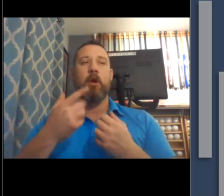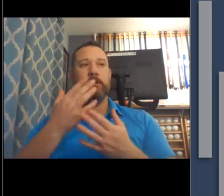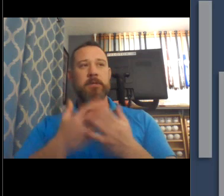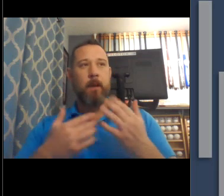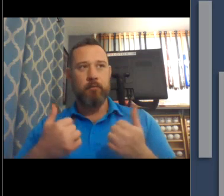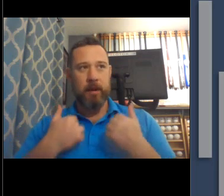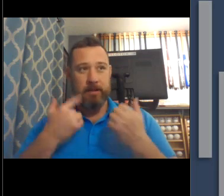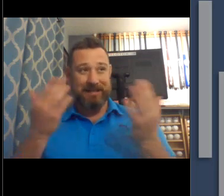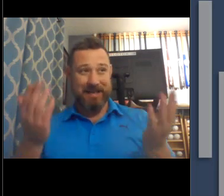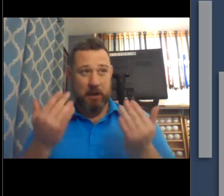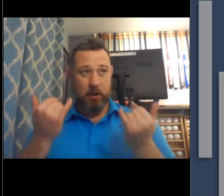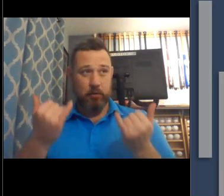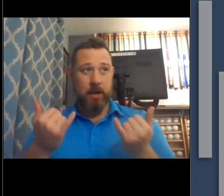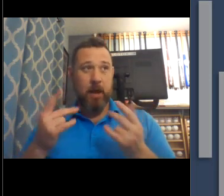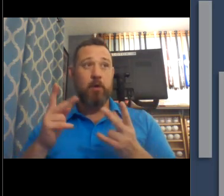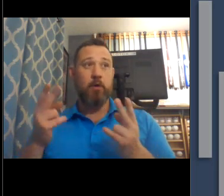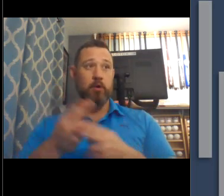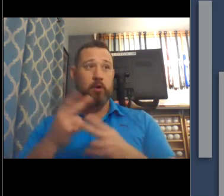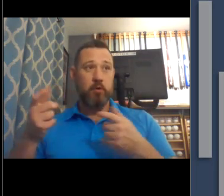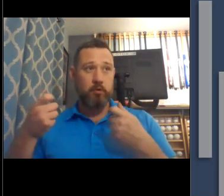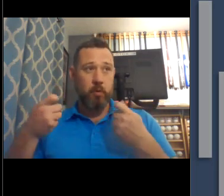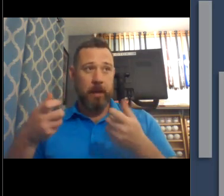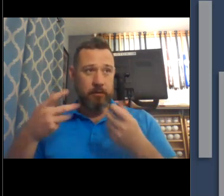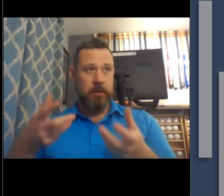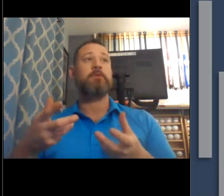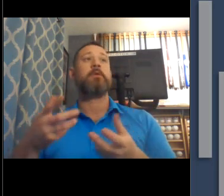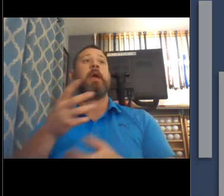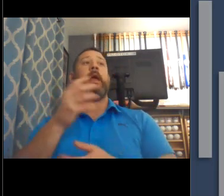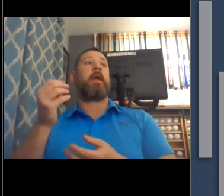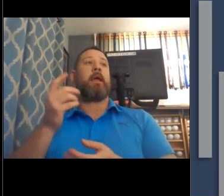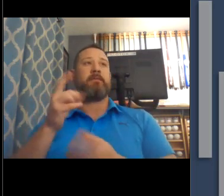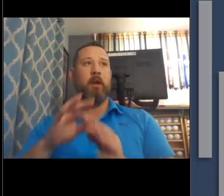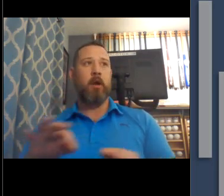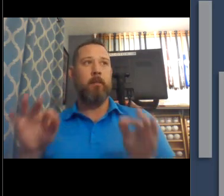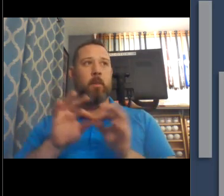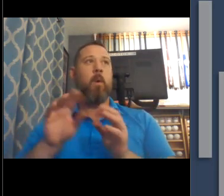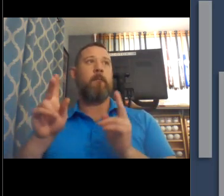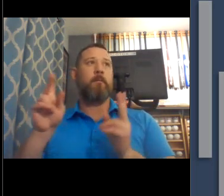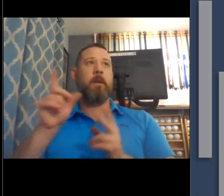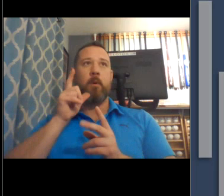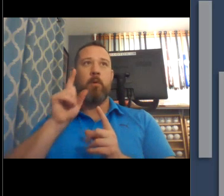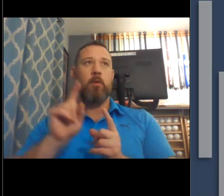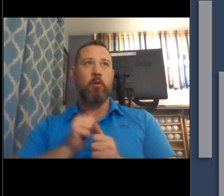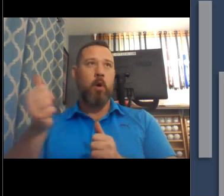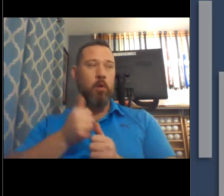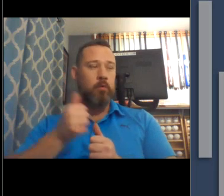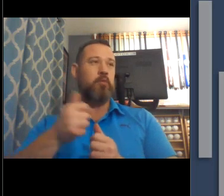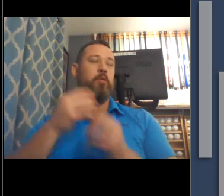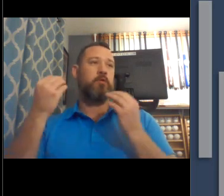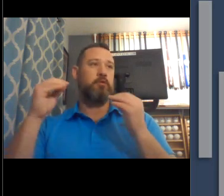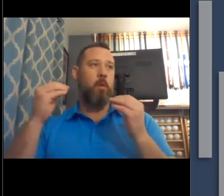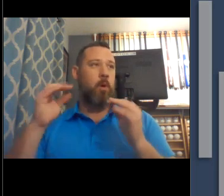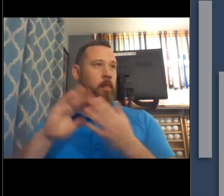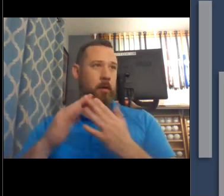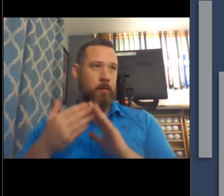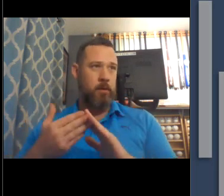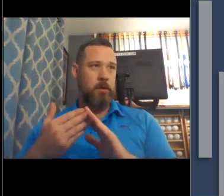today who use wheelchairs. And this is very important for folks who go to the little store nearby in the